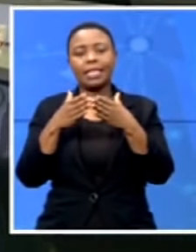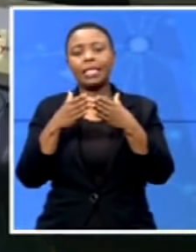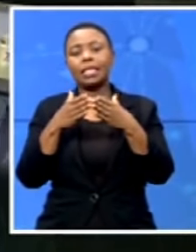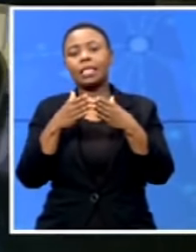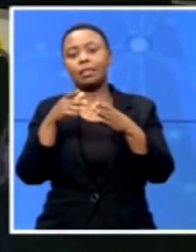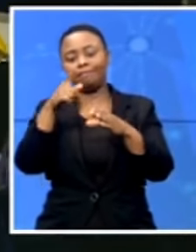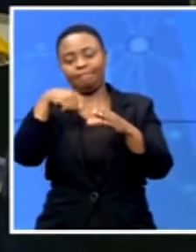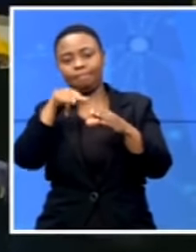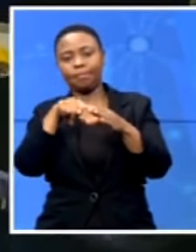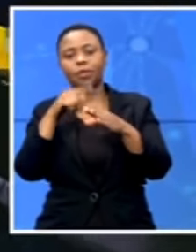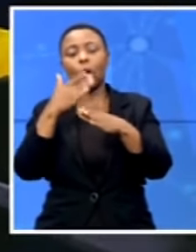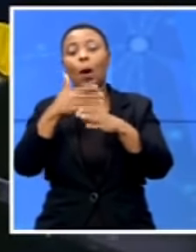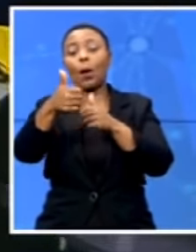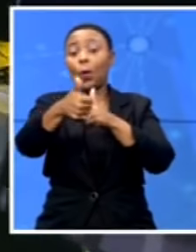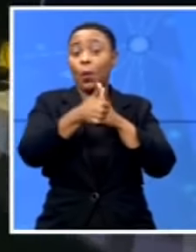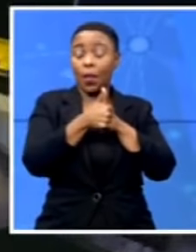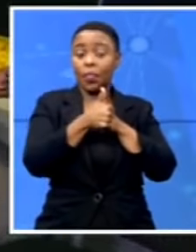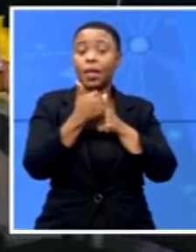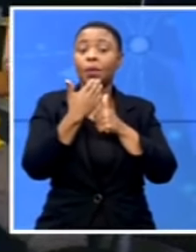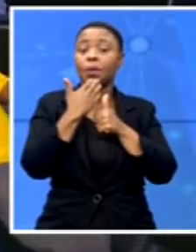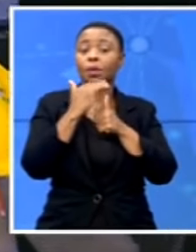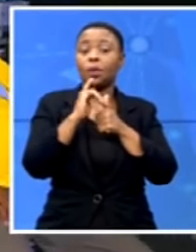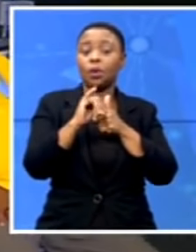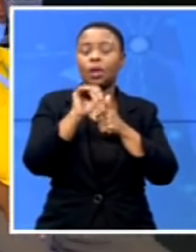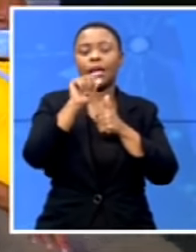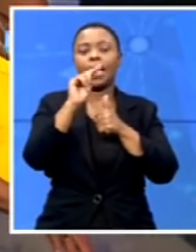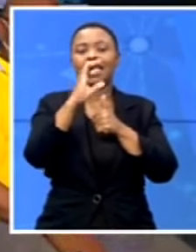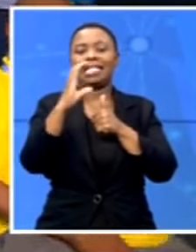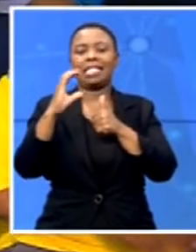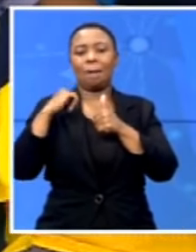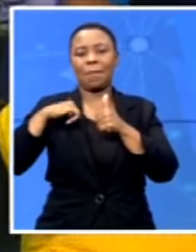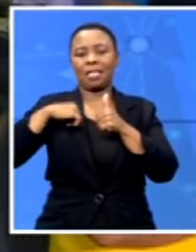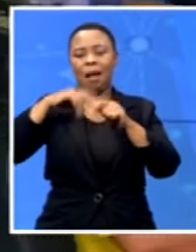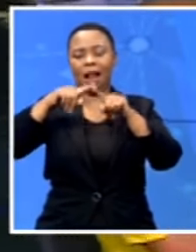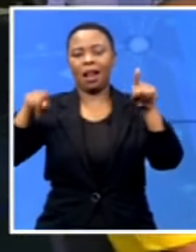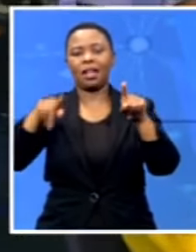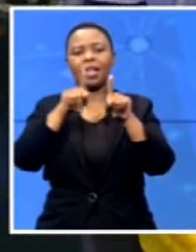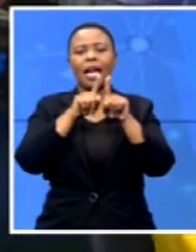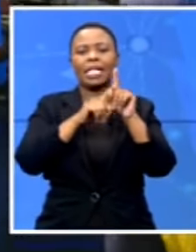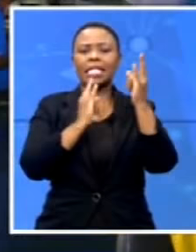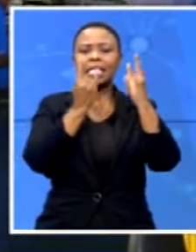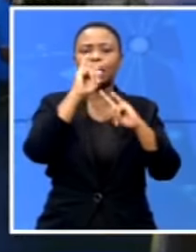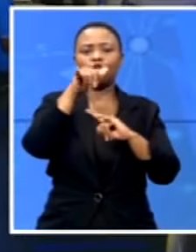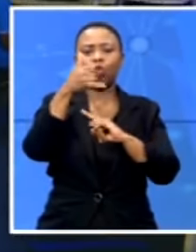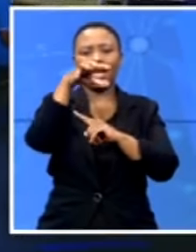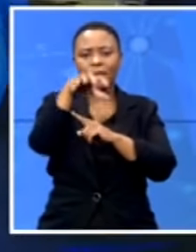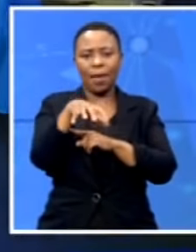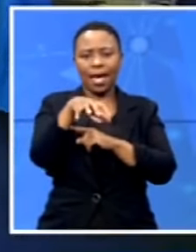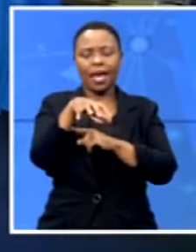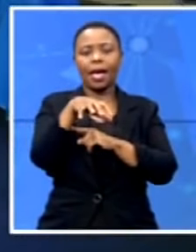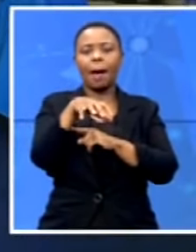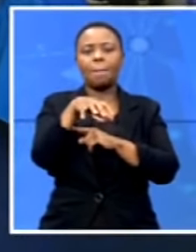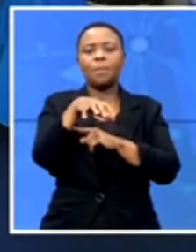in several municipalities, like the city of Johannesburg, which was under the GLU, Government of